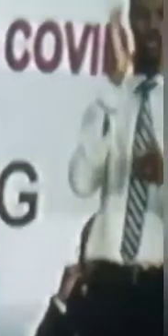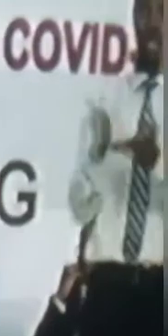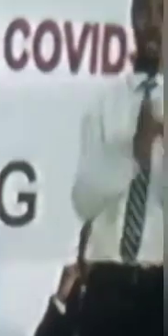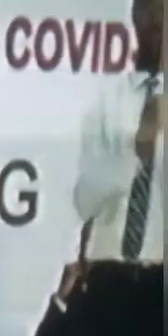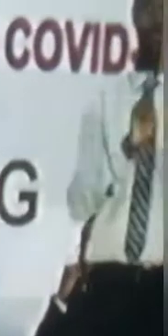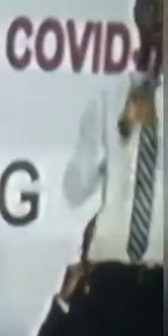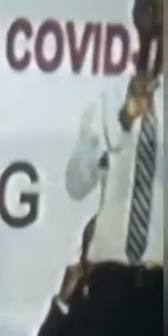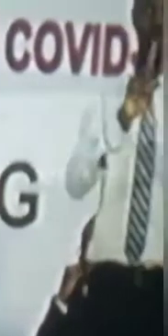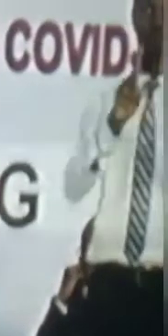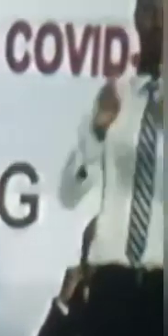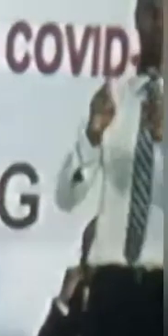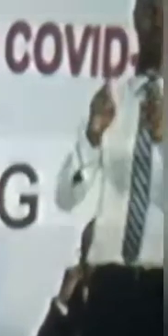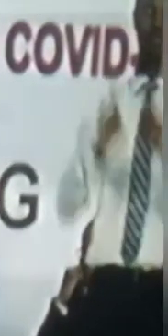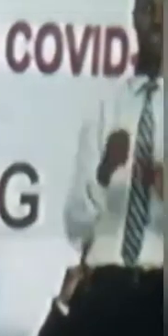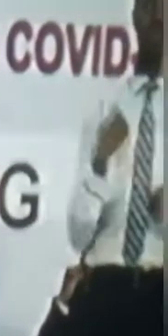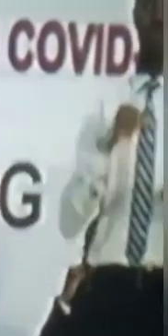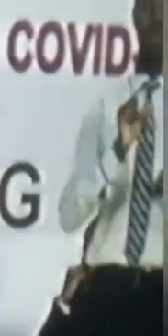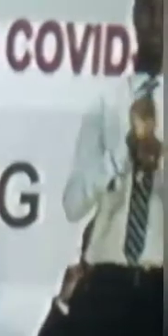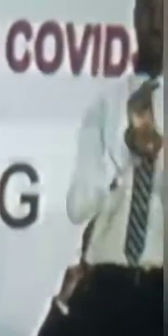with